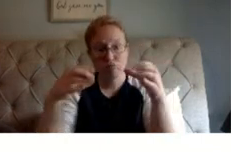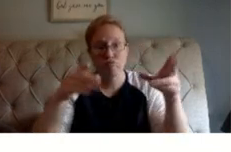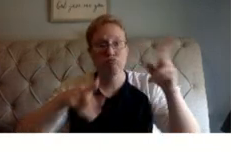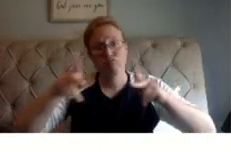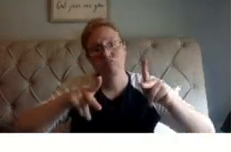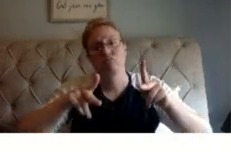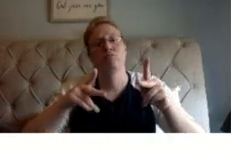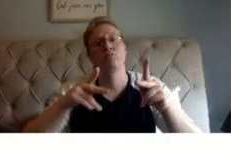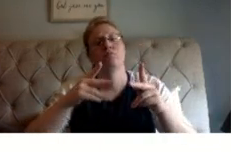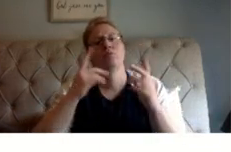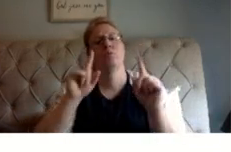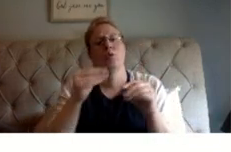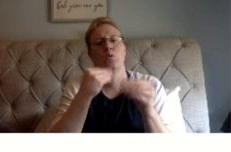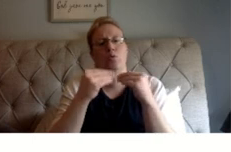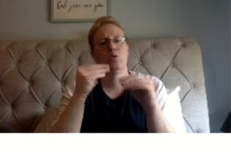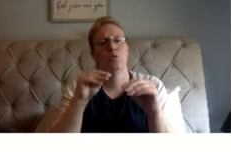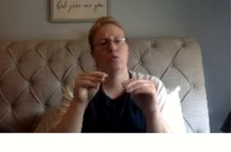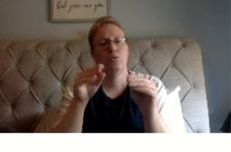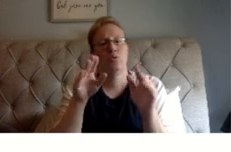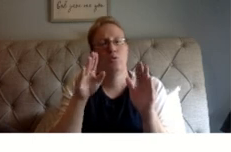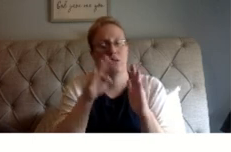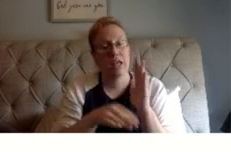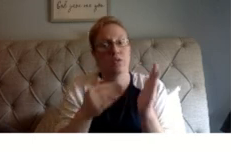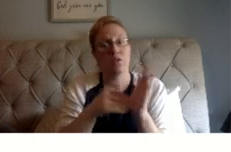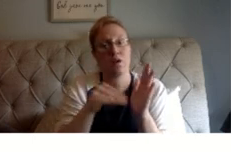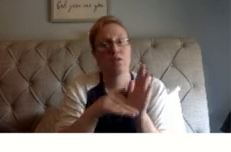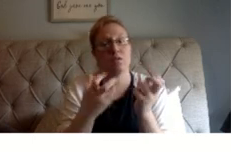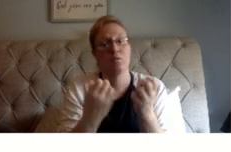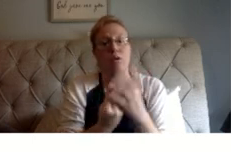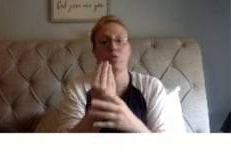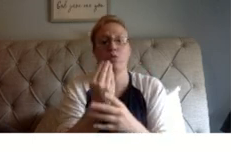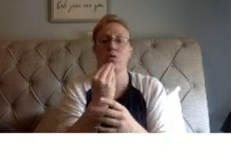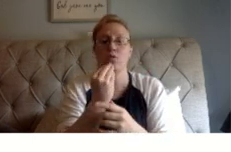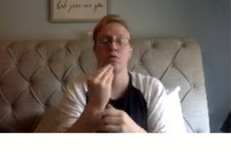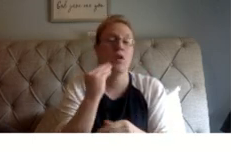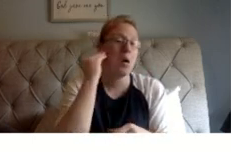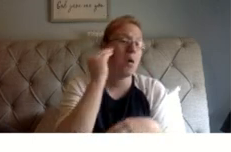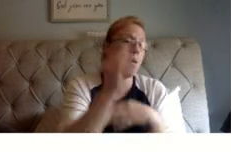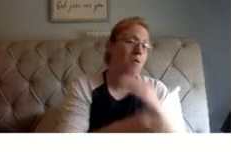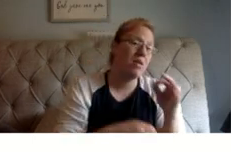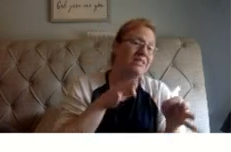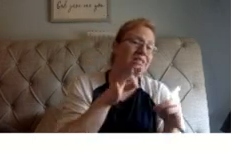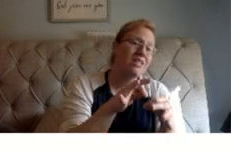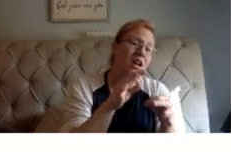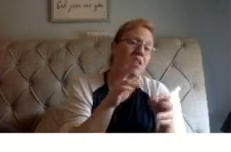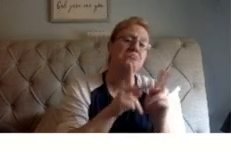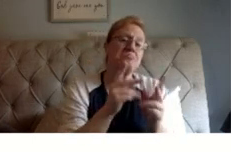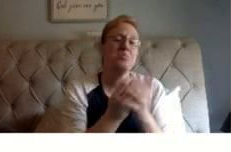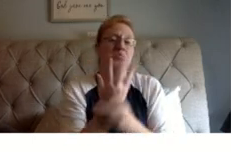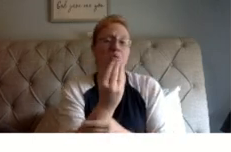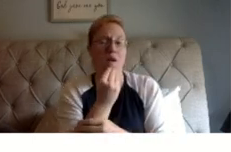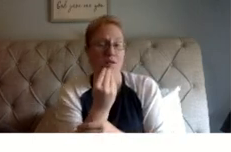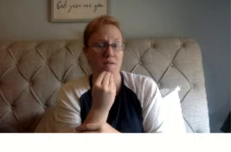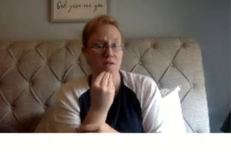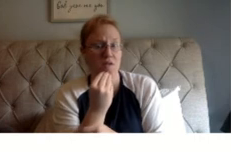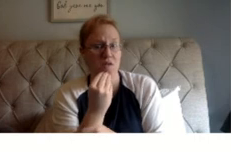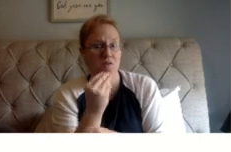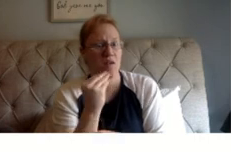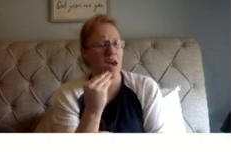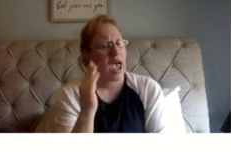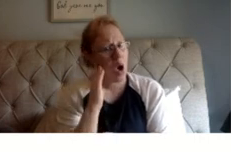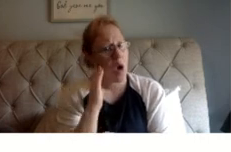to grocery stores less often. People want to grow food at home instead. Okay, so people are growing food